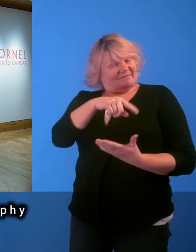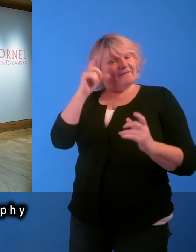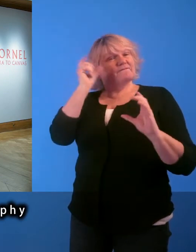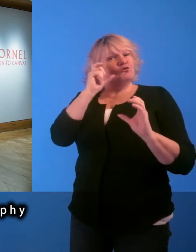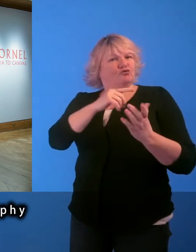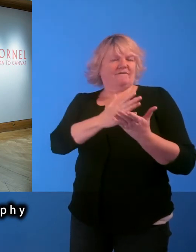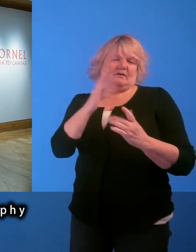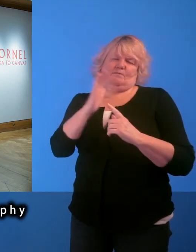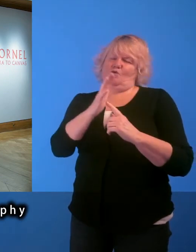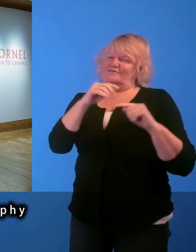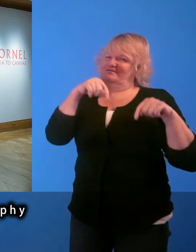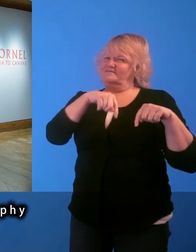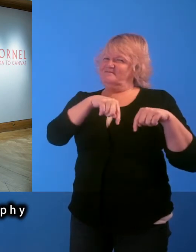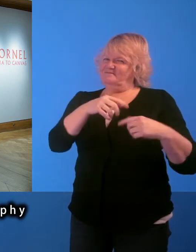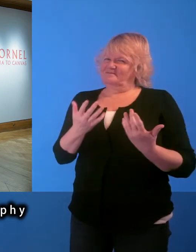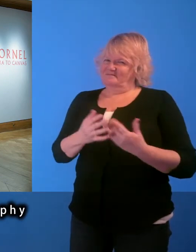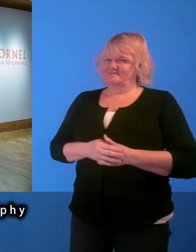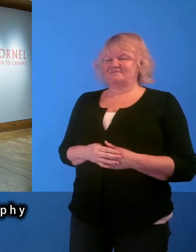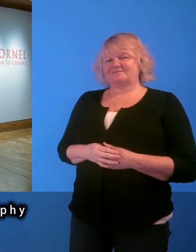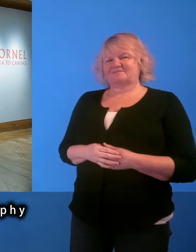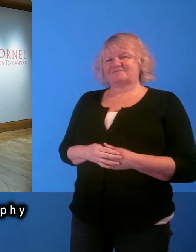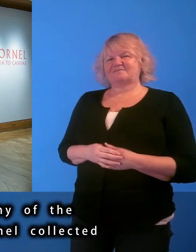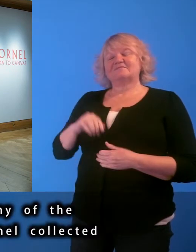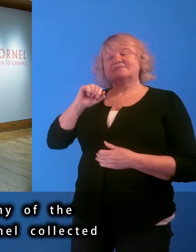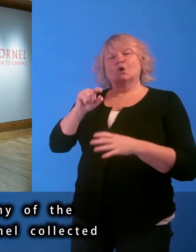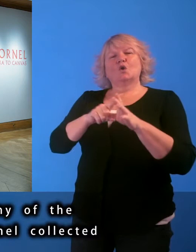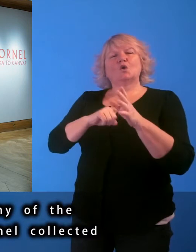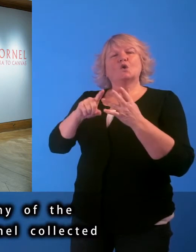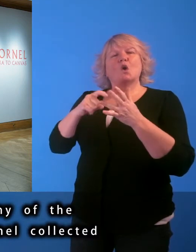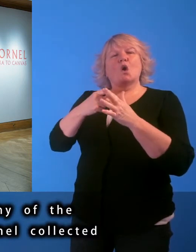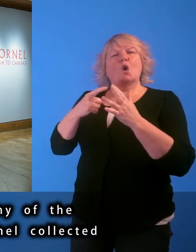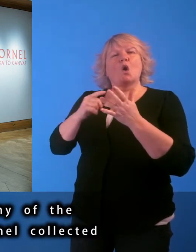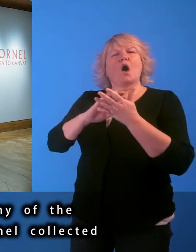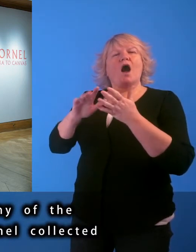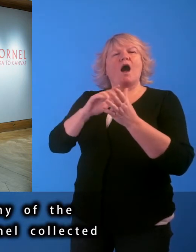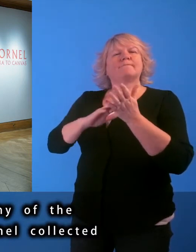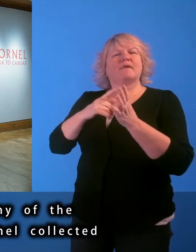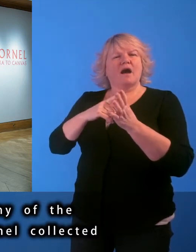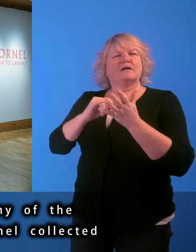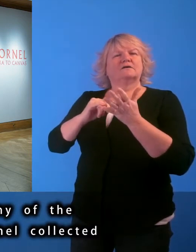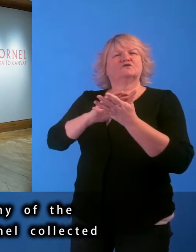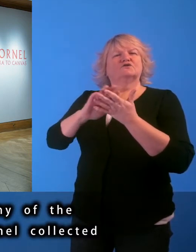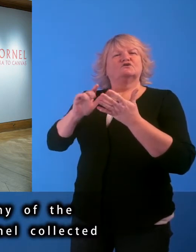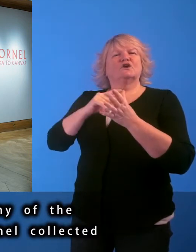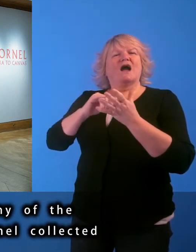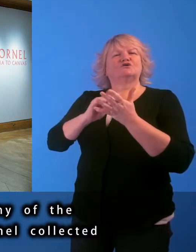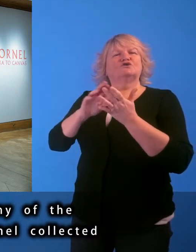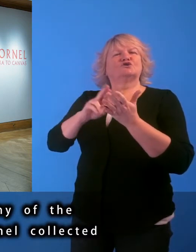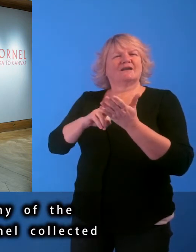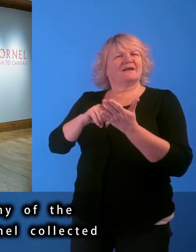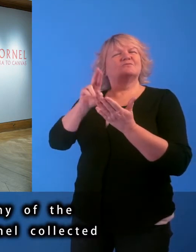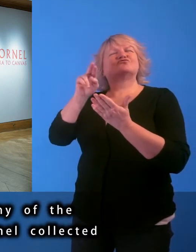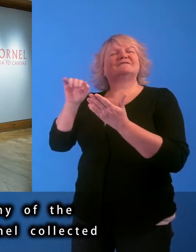Stylistically too, photography was significant. The vertical composition of many of the